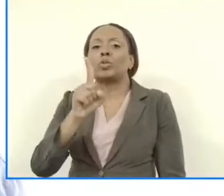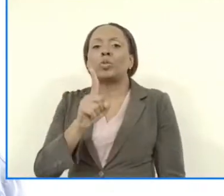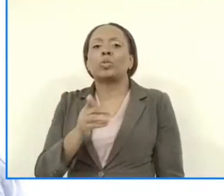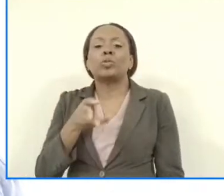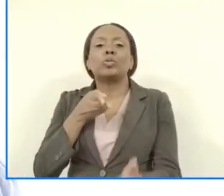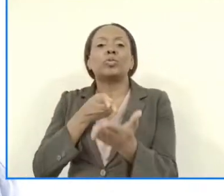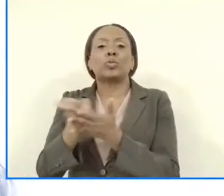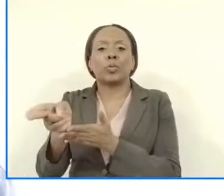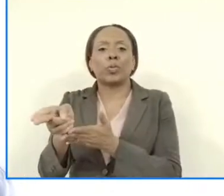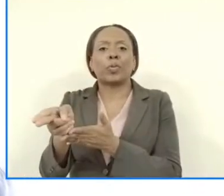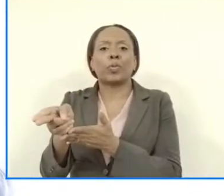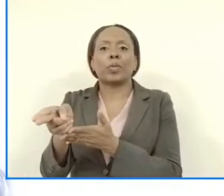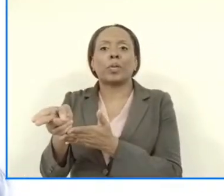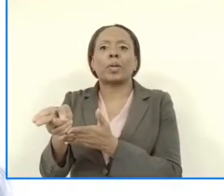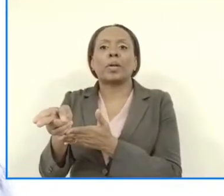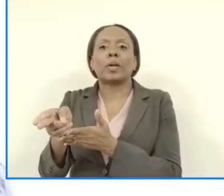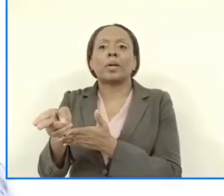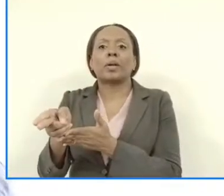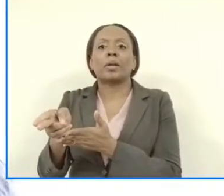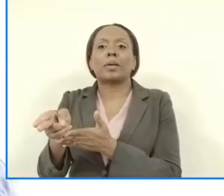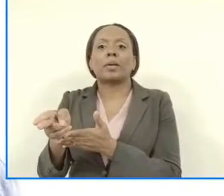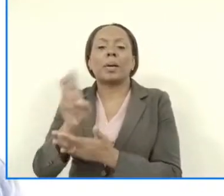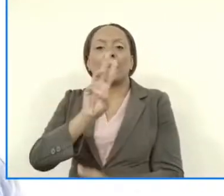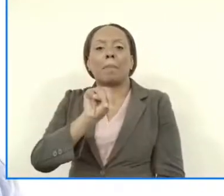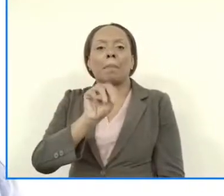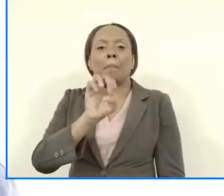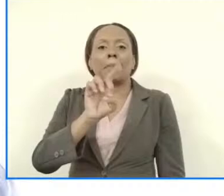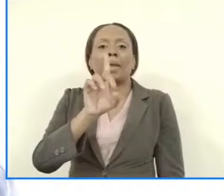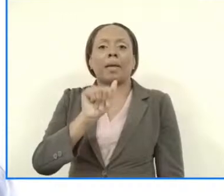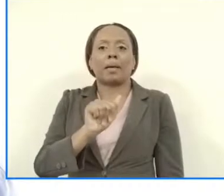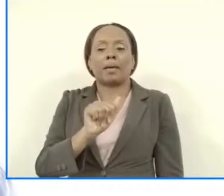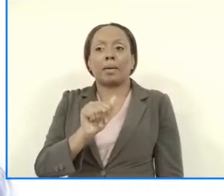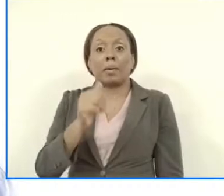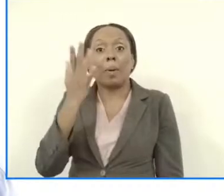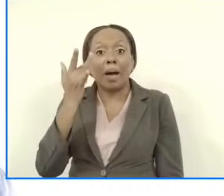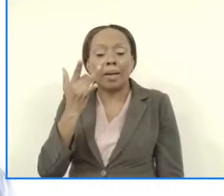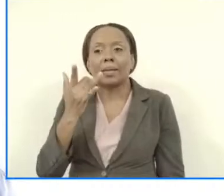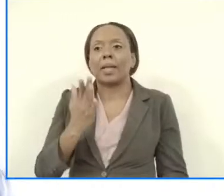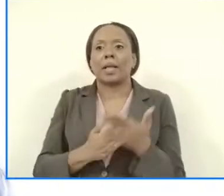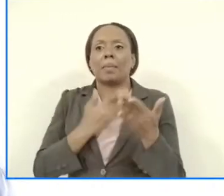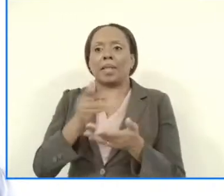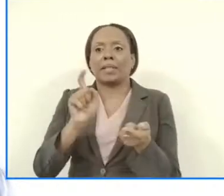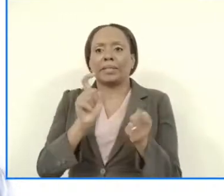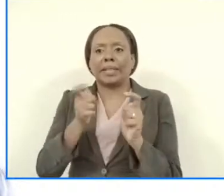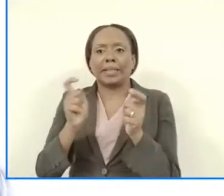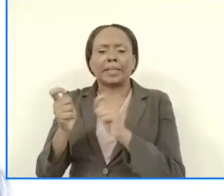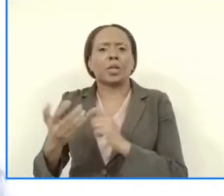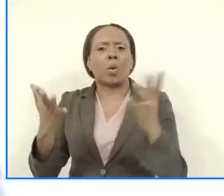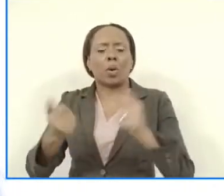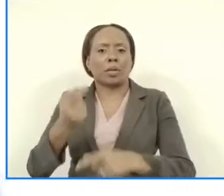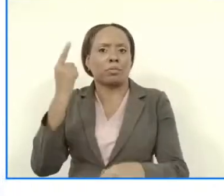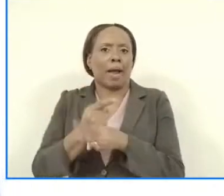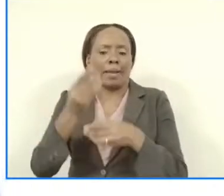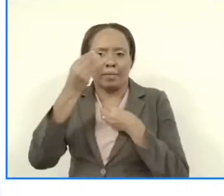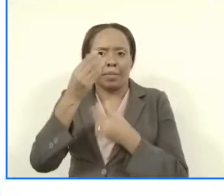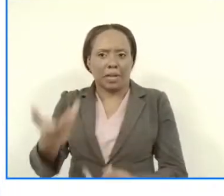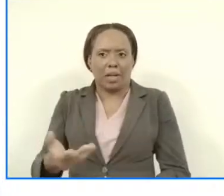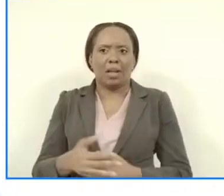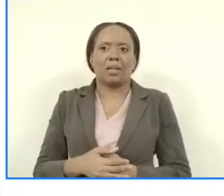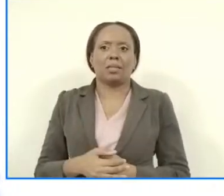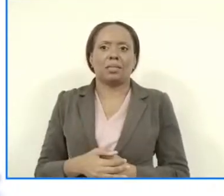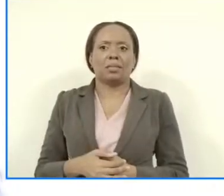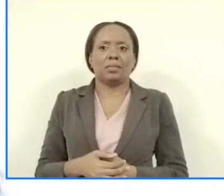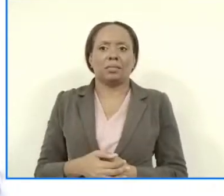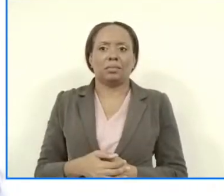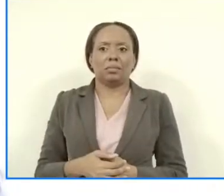subject to change at very, very short notice. When the Met Office or when we issue the information, we can only issue the